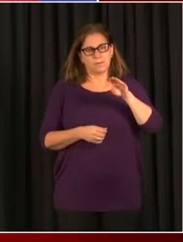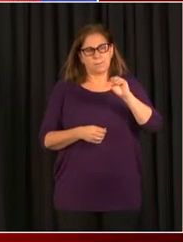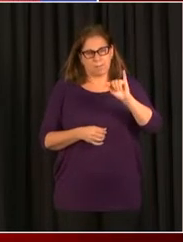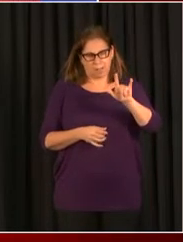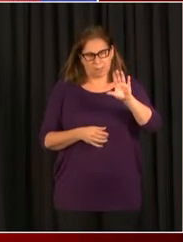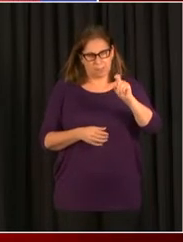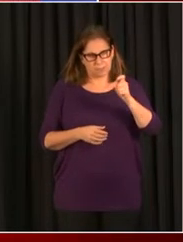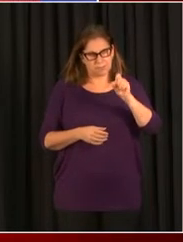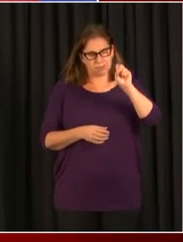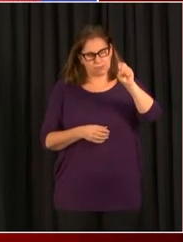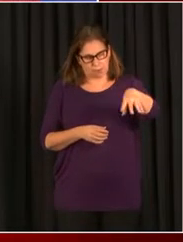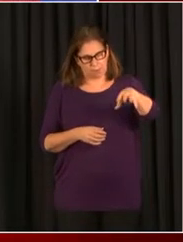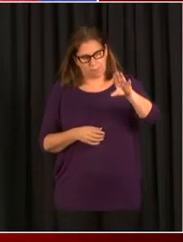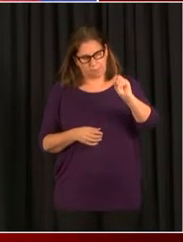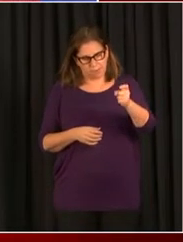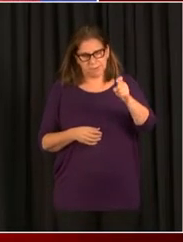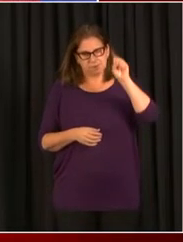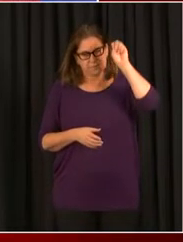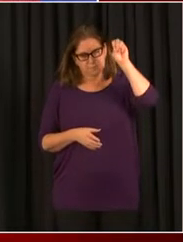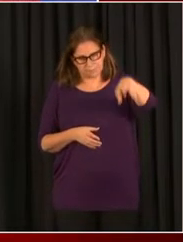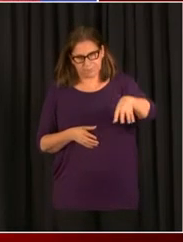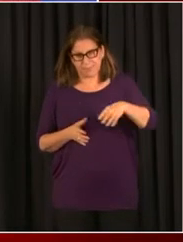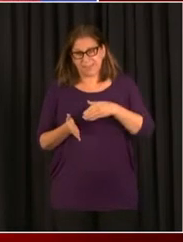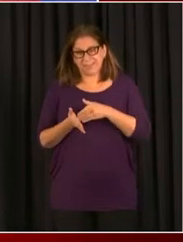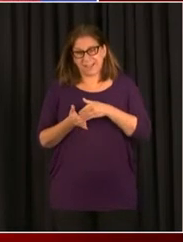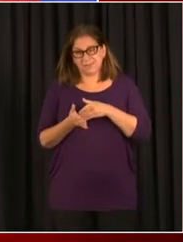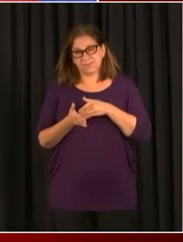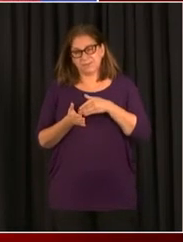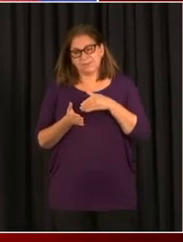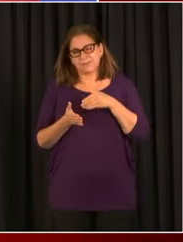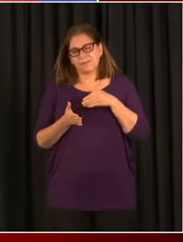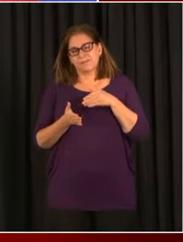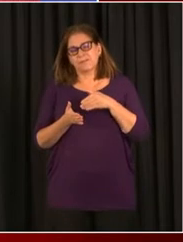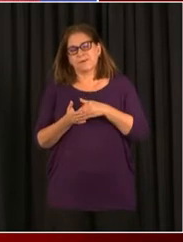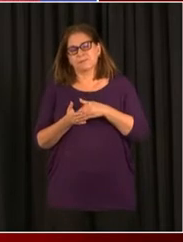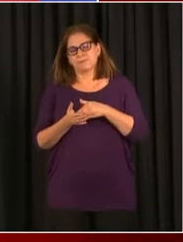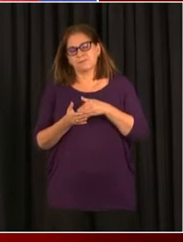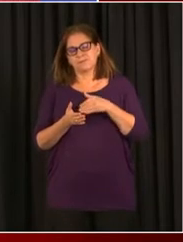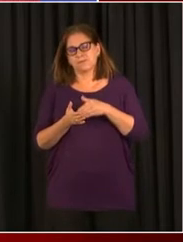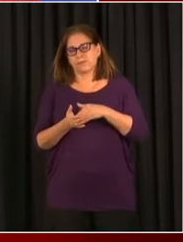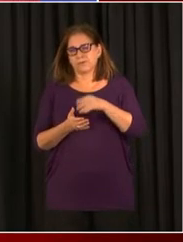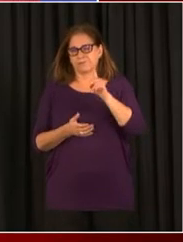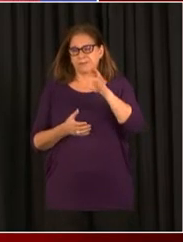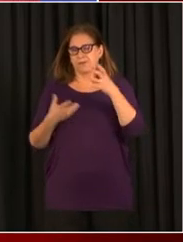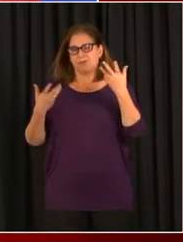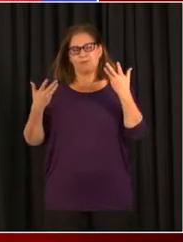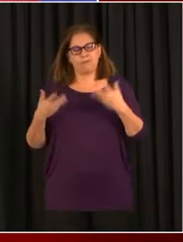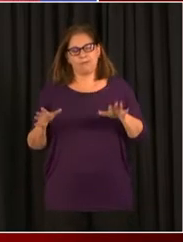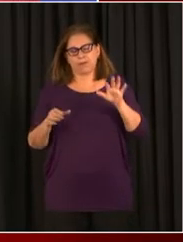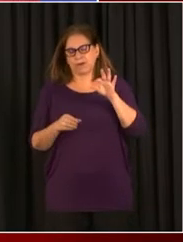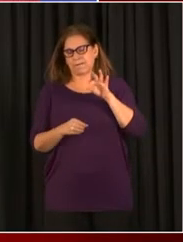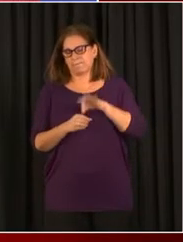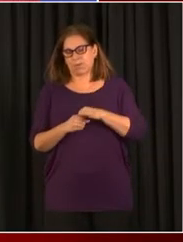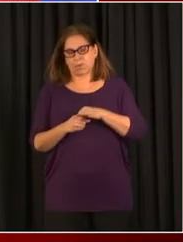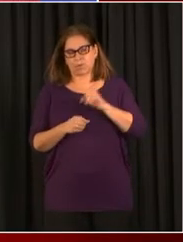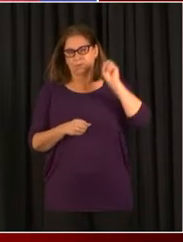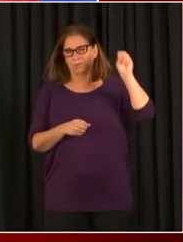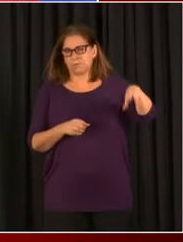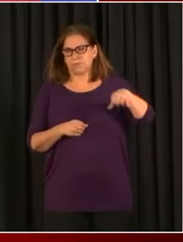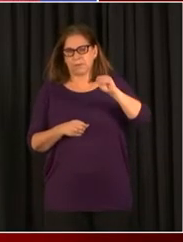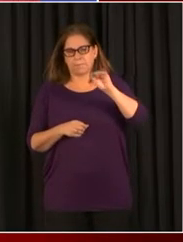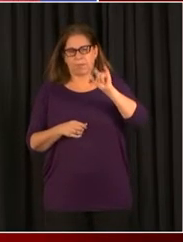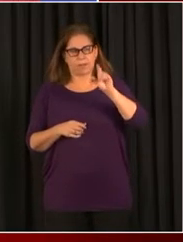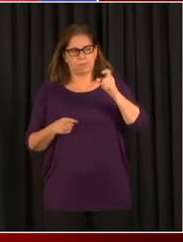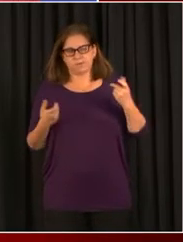box, and many thousands of DC residents have done that. So just don't wait until the last minute.